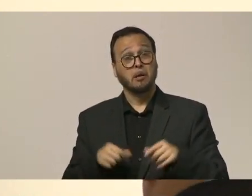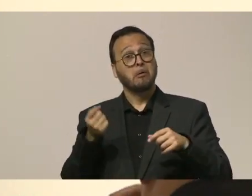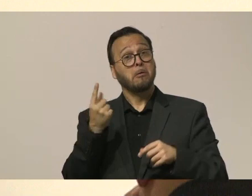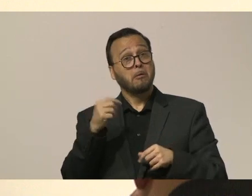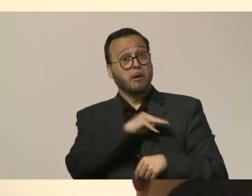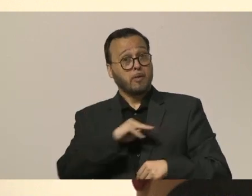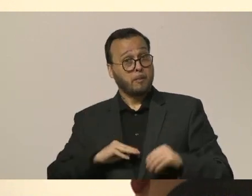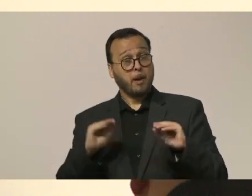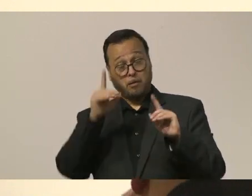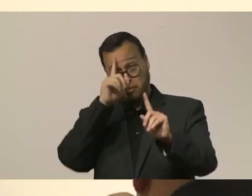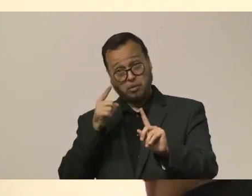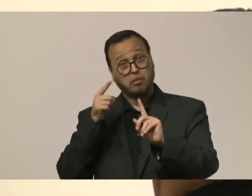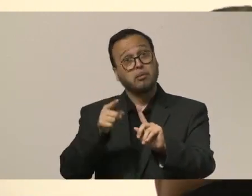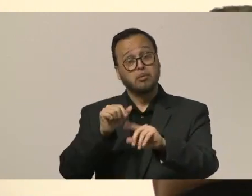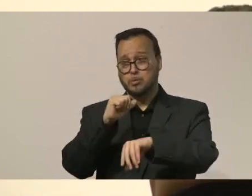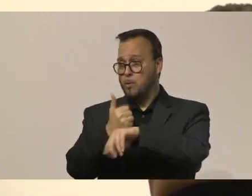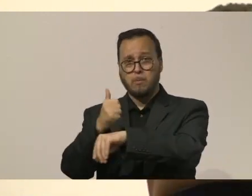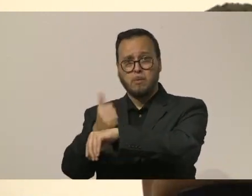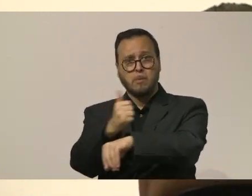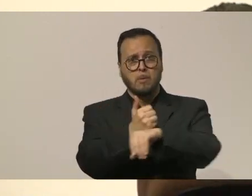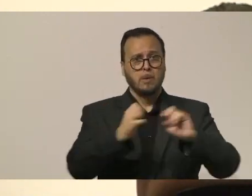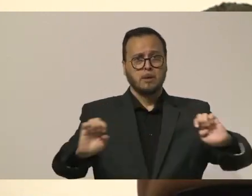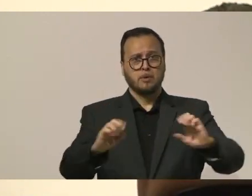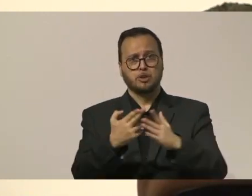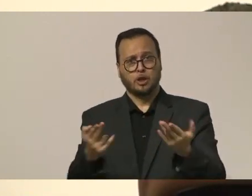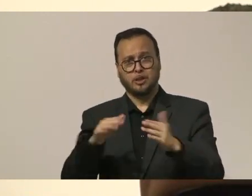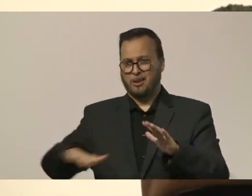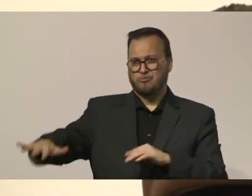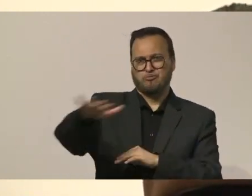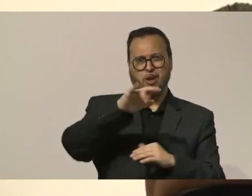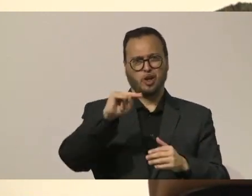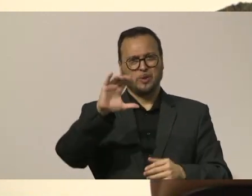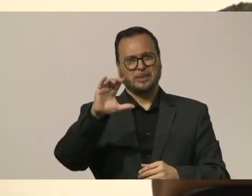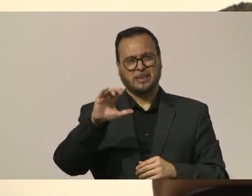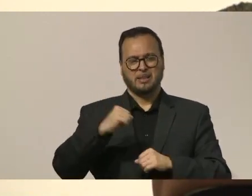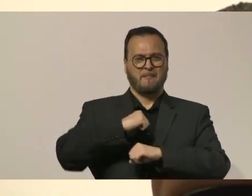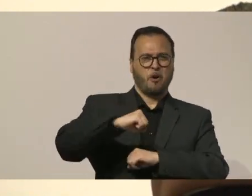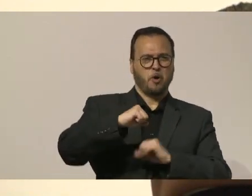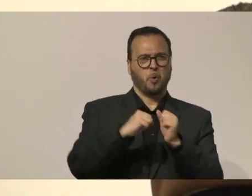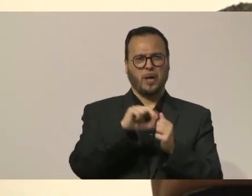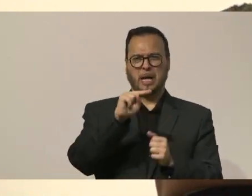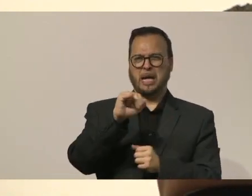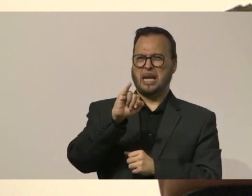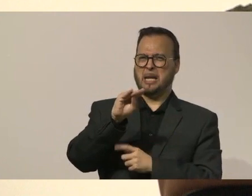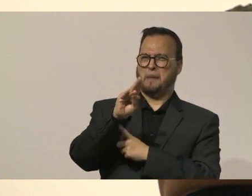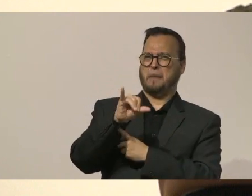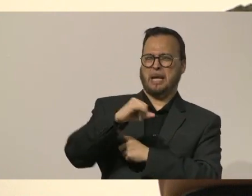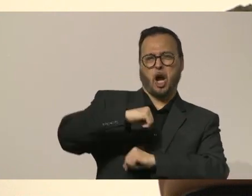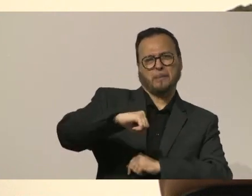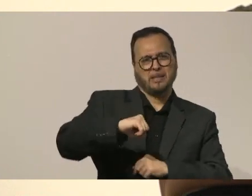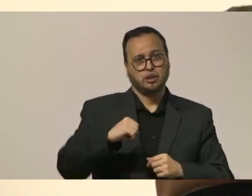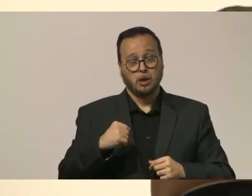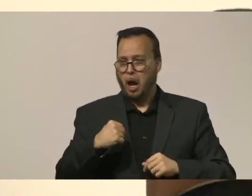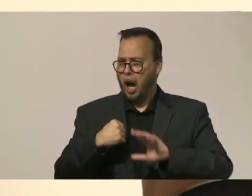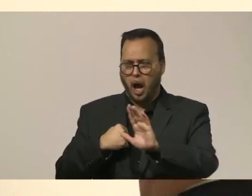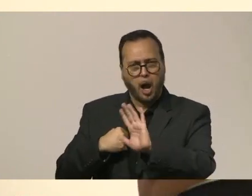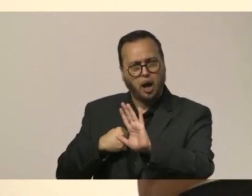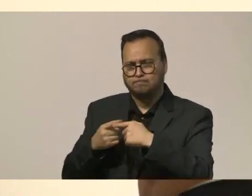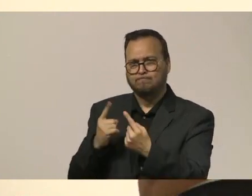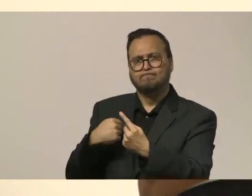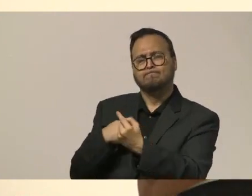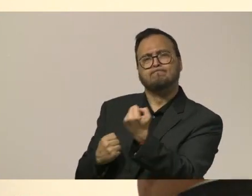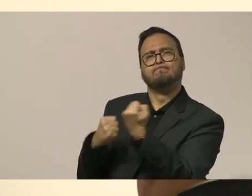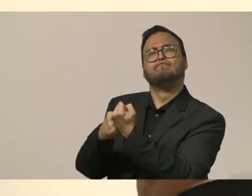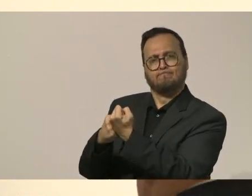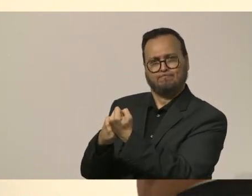efforts to open emergency shelters across the city have been met with NIMBY opposition, I have voiced our full support for